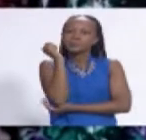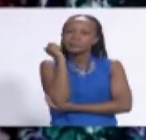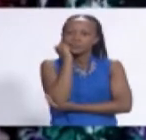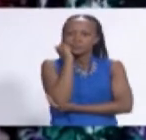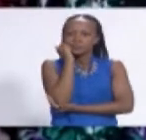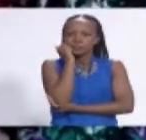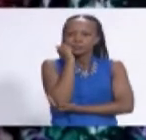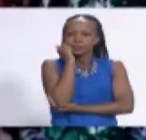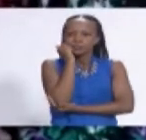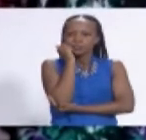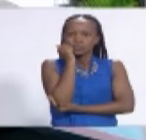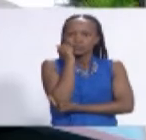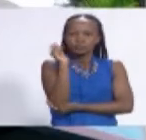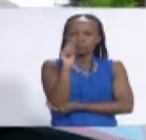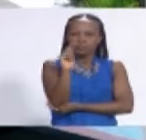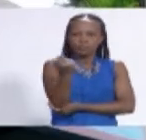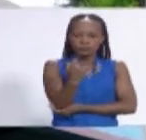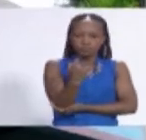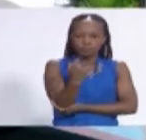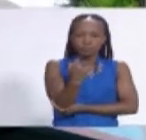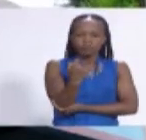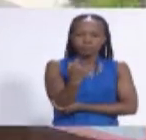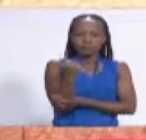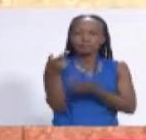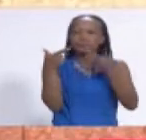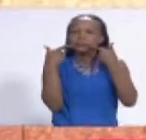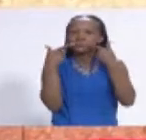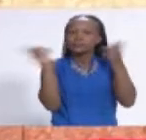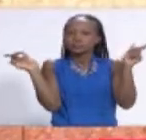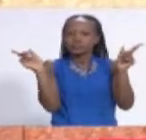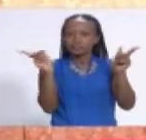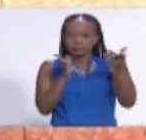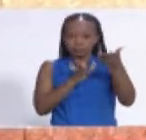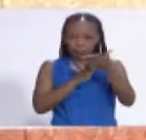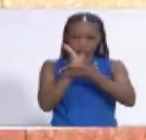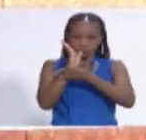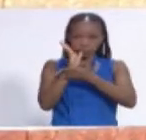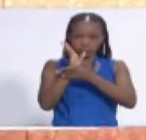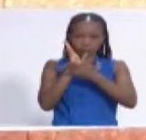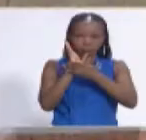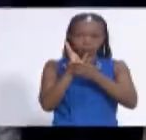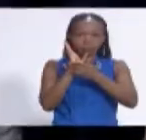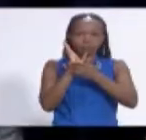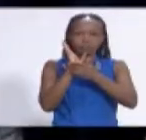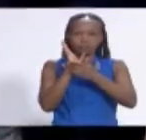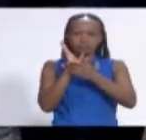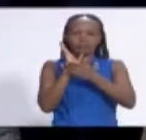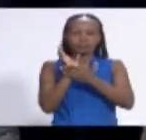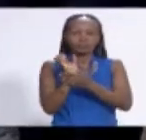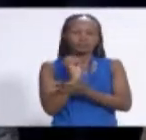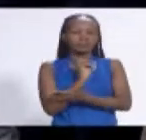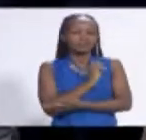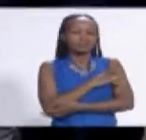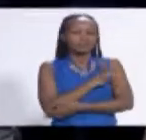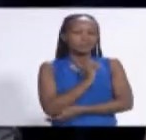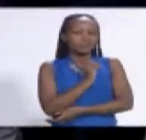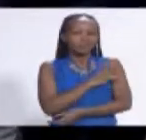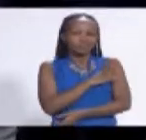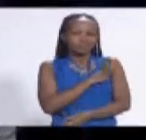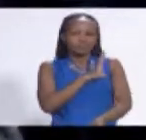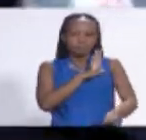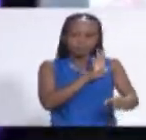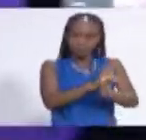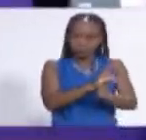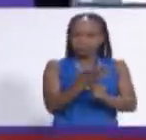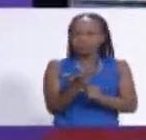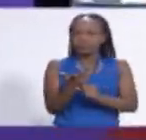coronavirus case in Kenya. It is an announcement that confirmed the worst fears of many, with Kenyans feeling that the